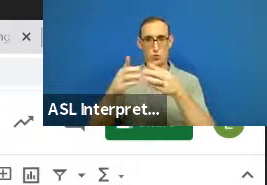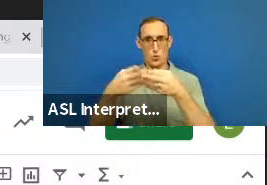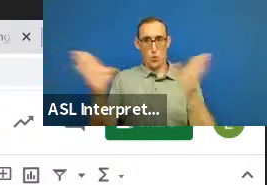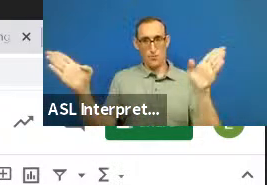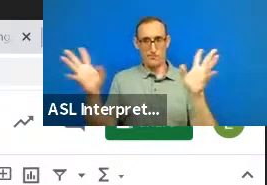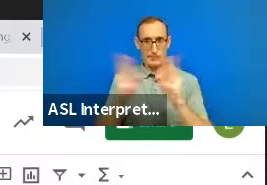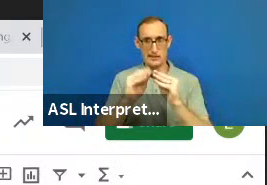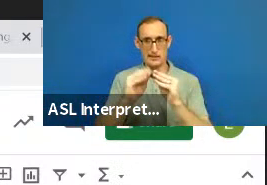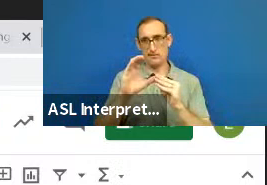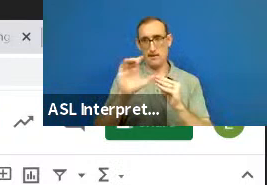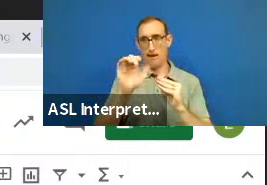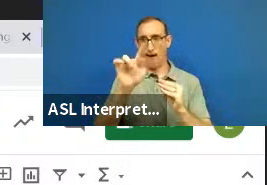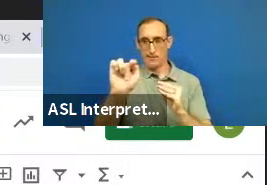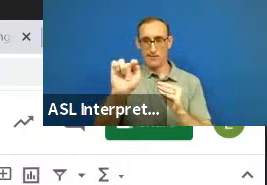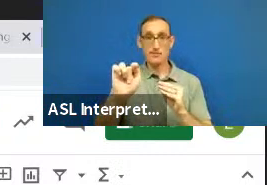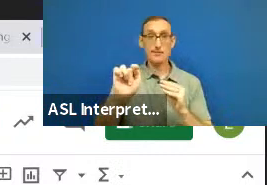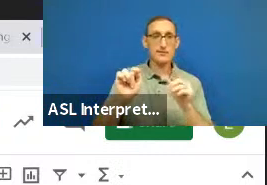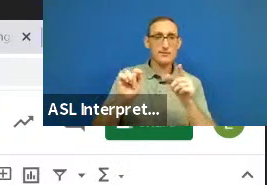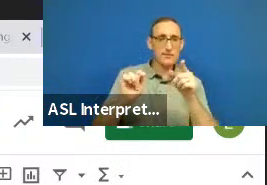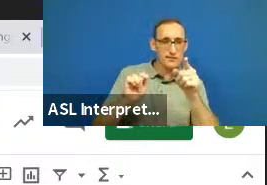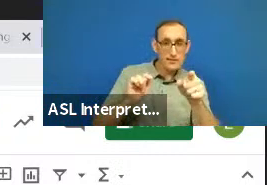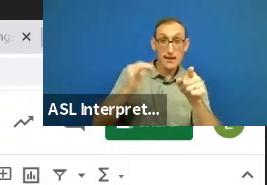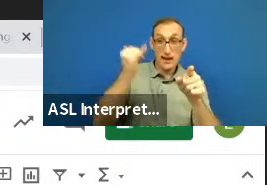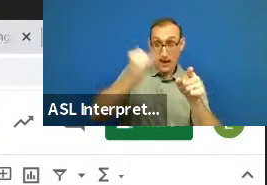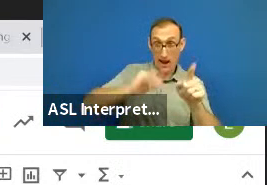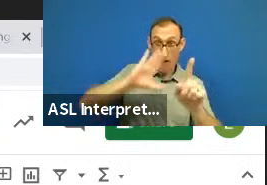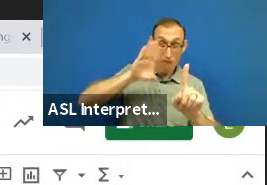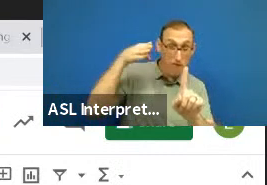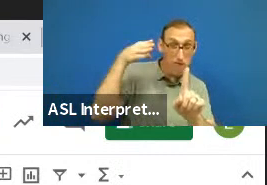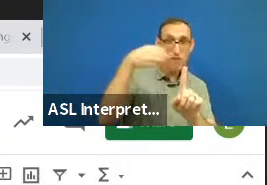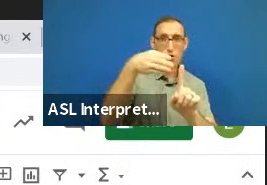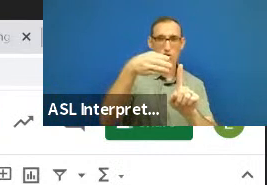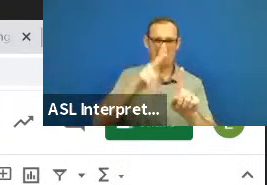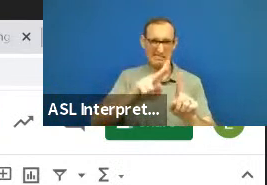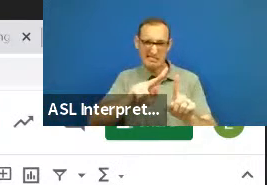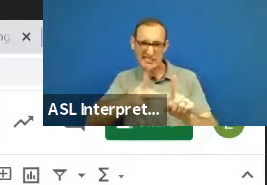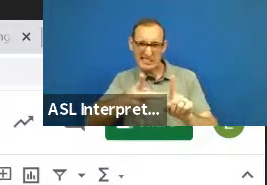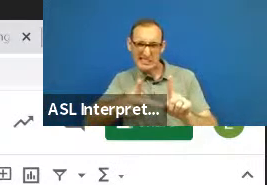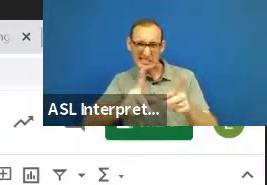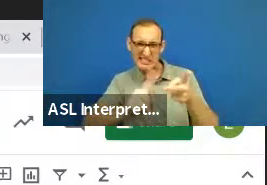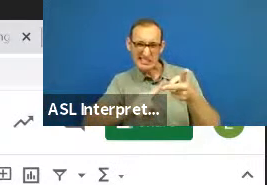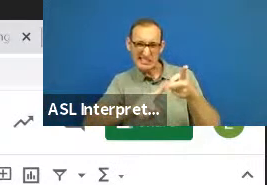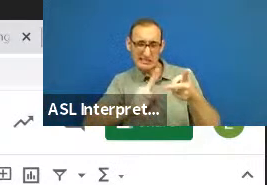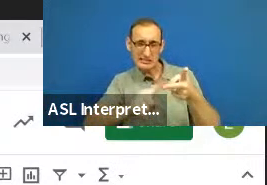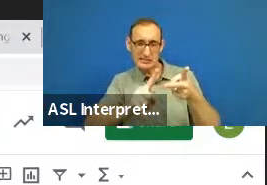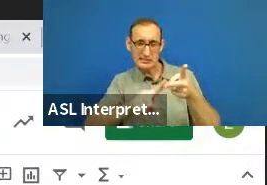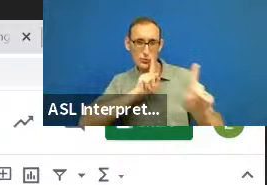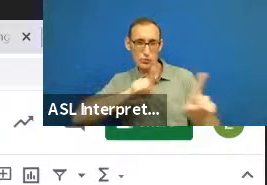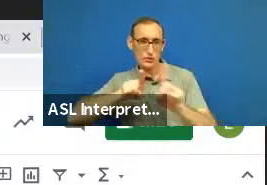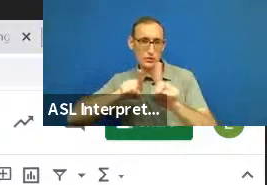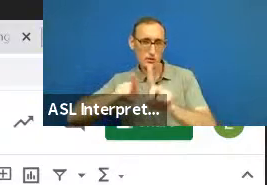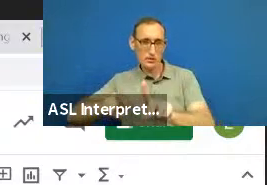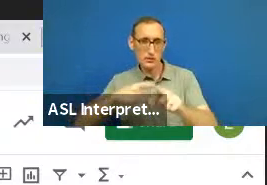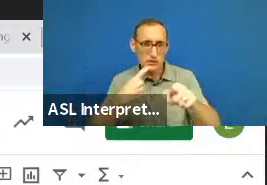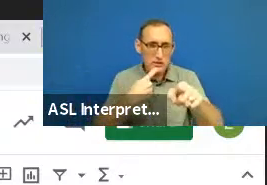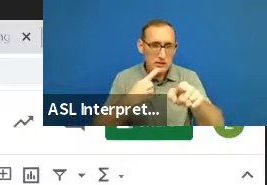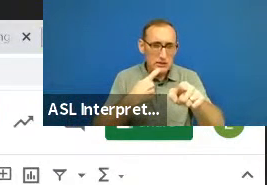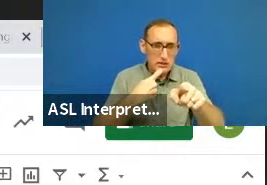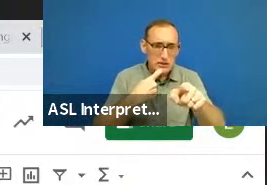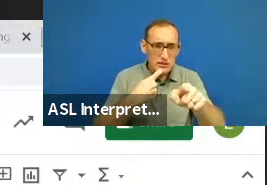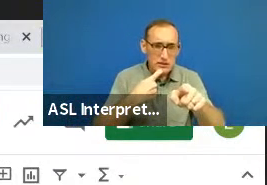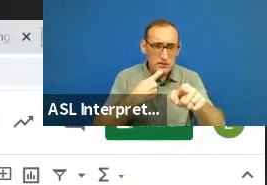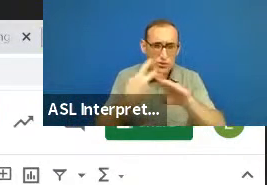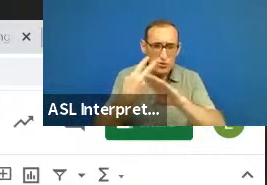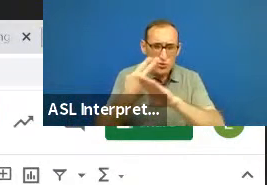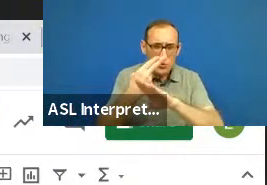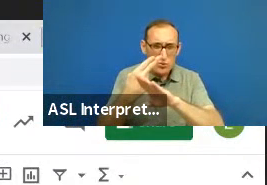our attention to this second directive, and that is, it reads, use the advisory